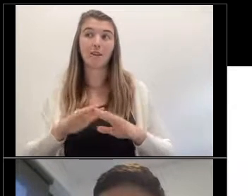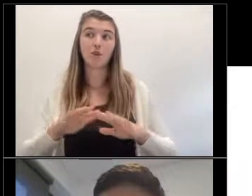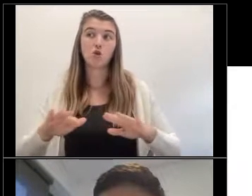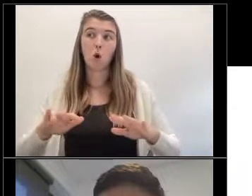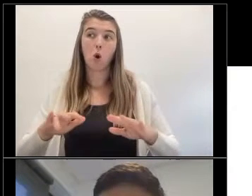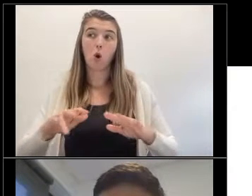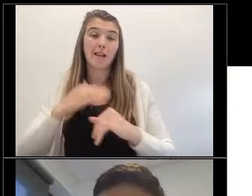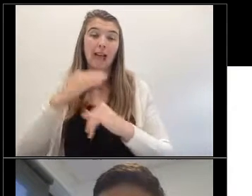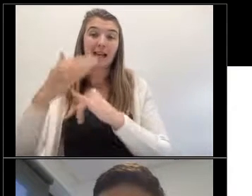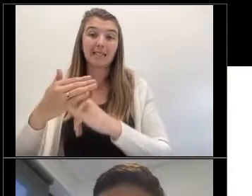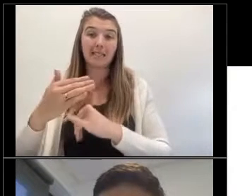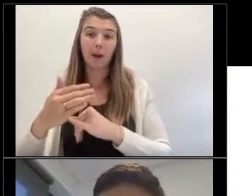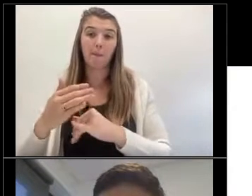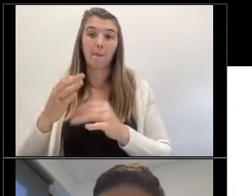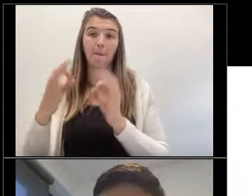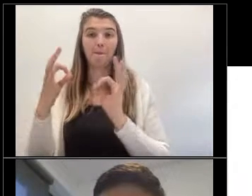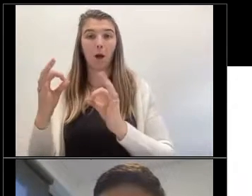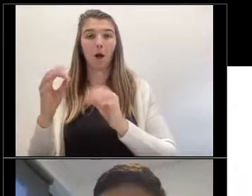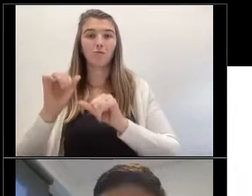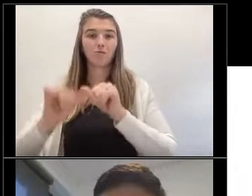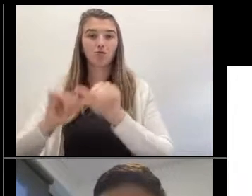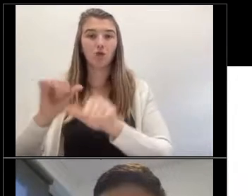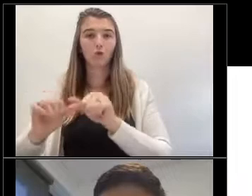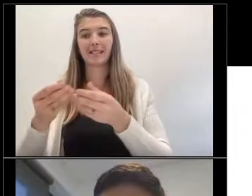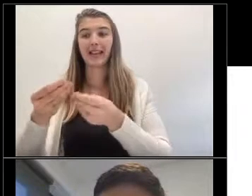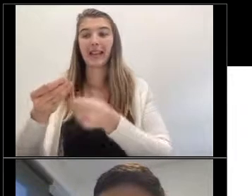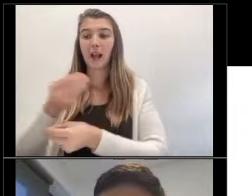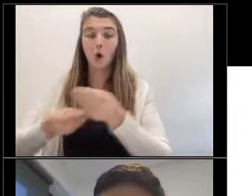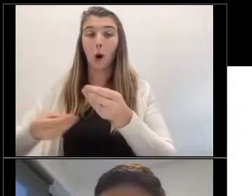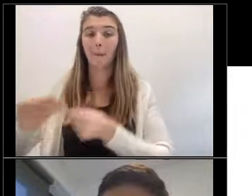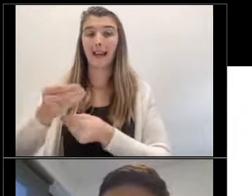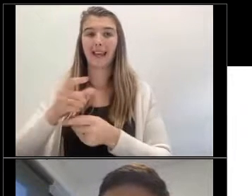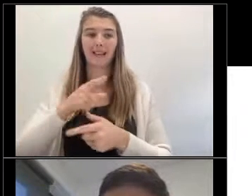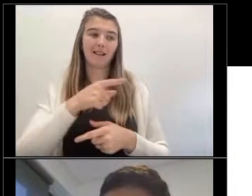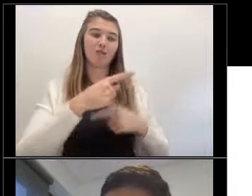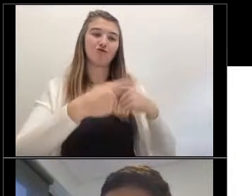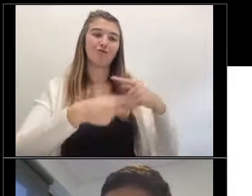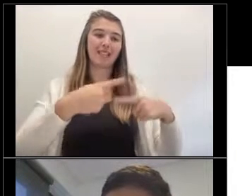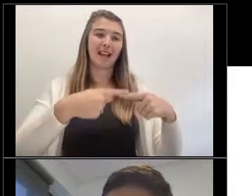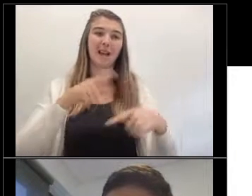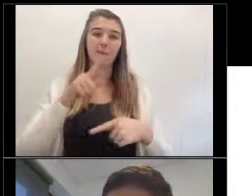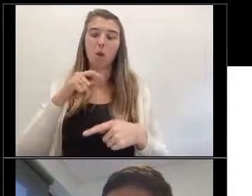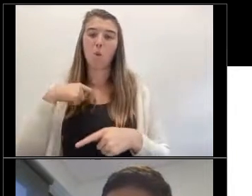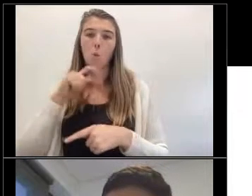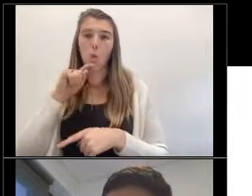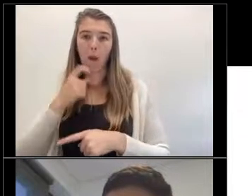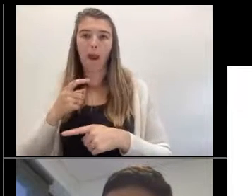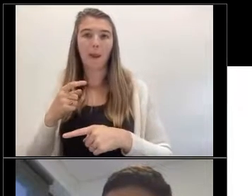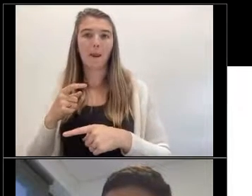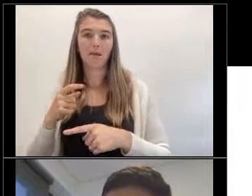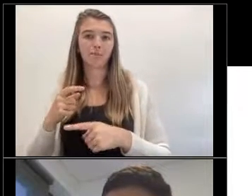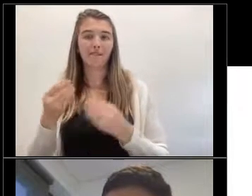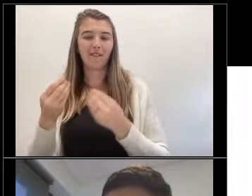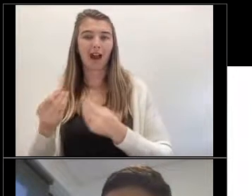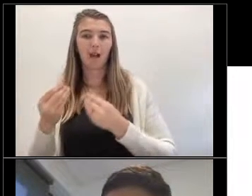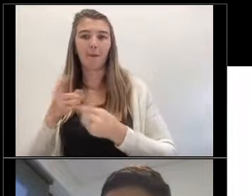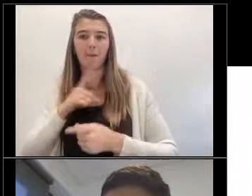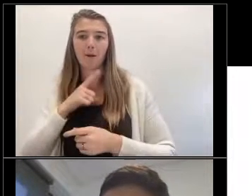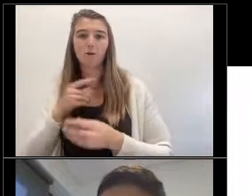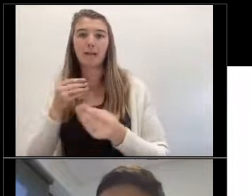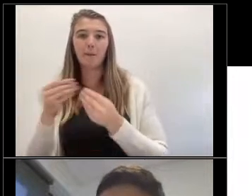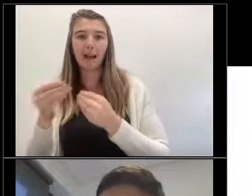process that's going to be economically as close to recycling, but it's certainly going to be something that's going to be valuable, because plastic will